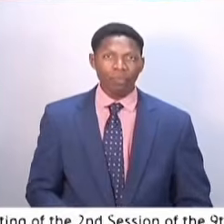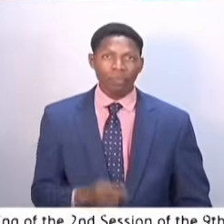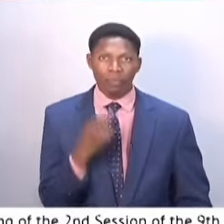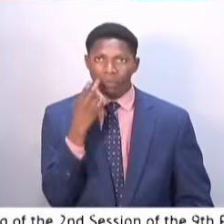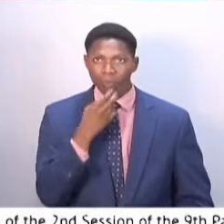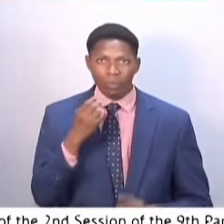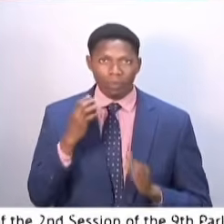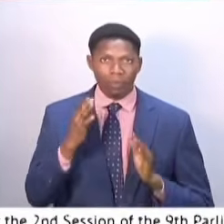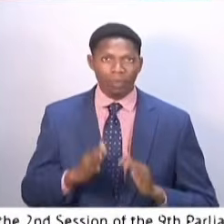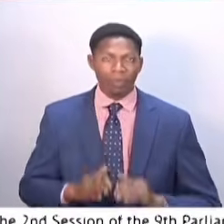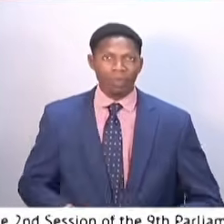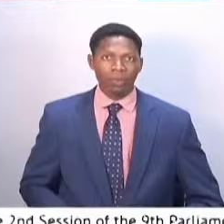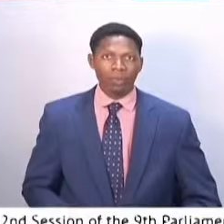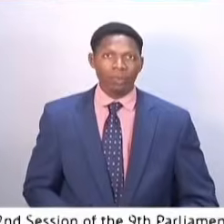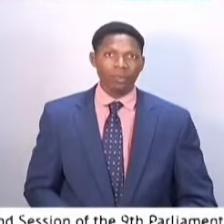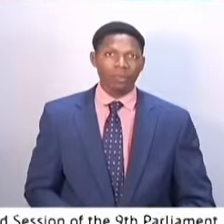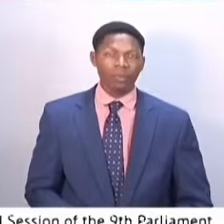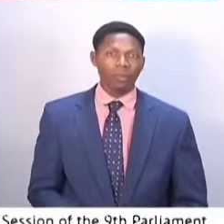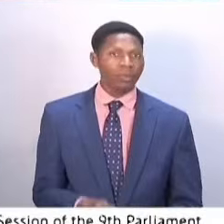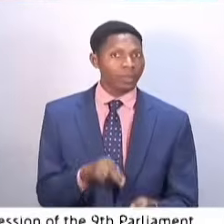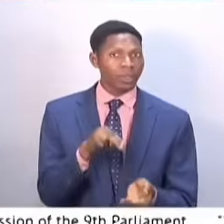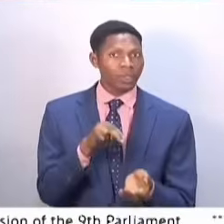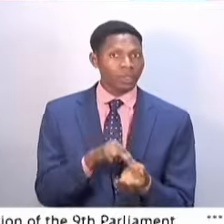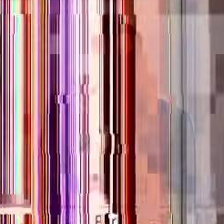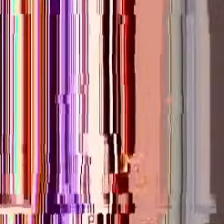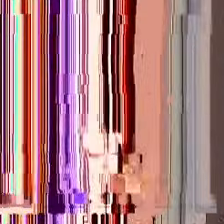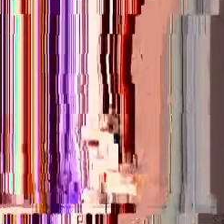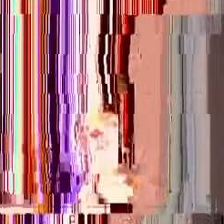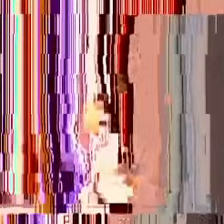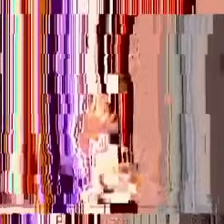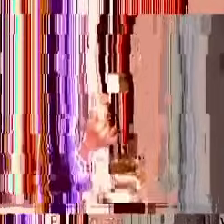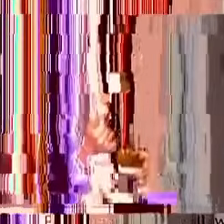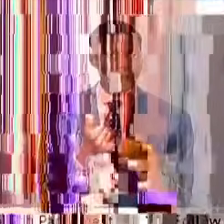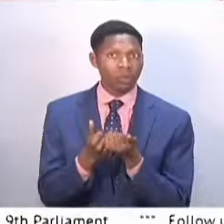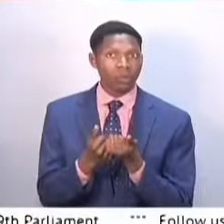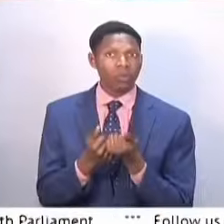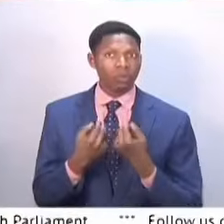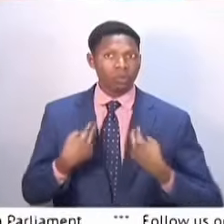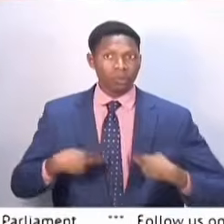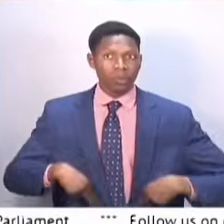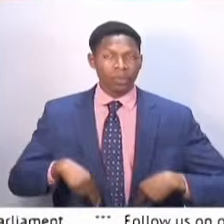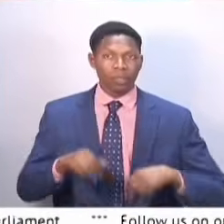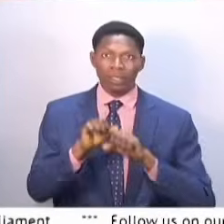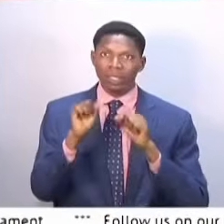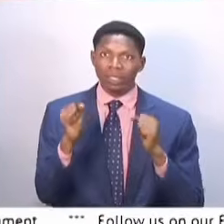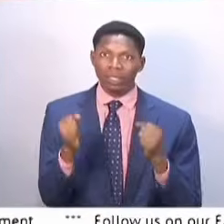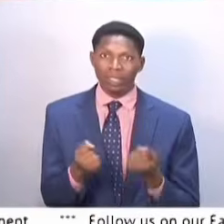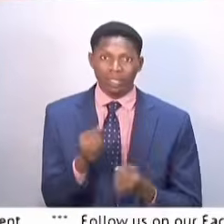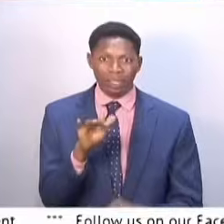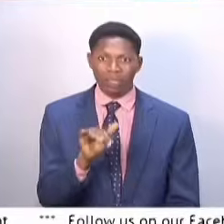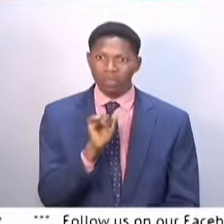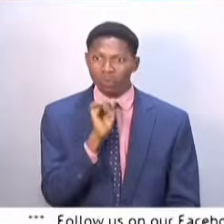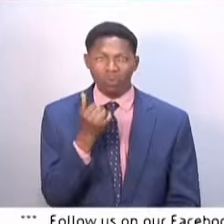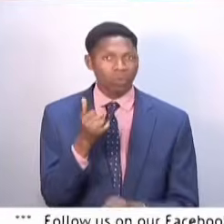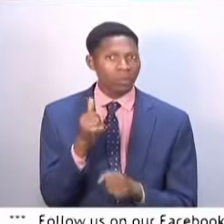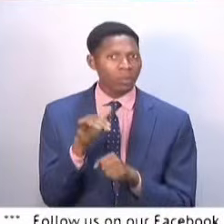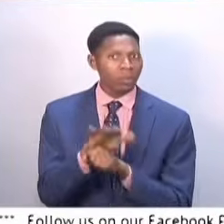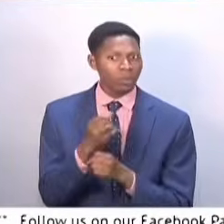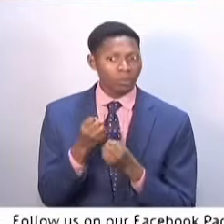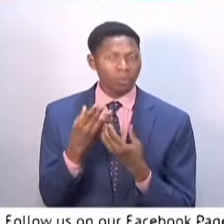Speaker, nurses who form the backbone of our health system are still not enough to